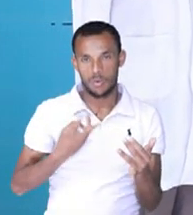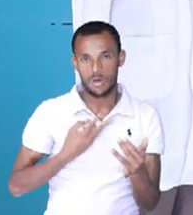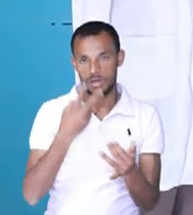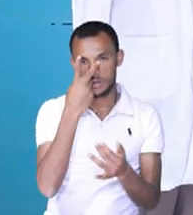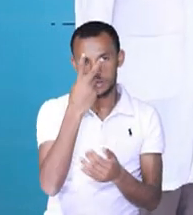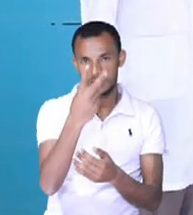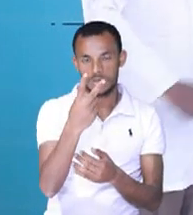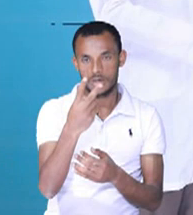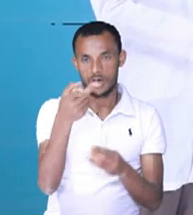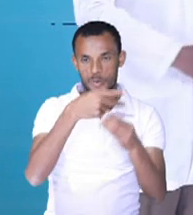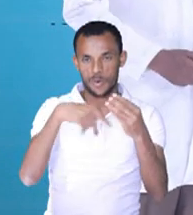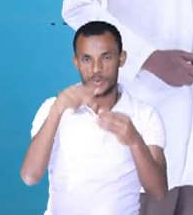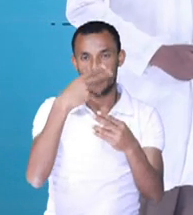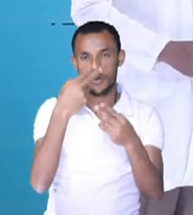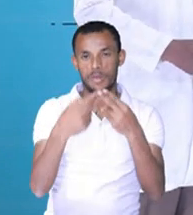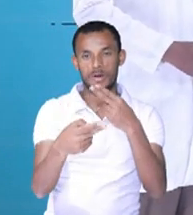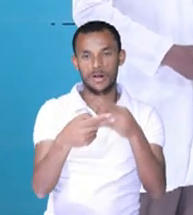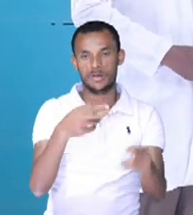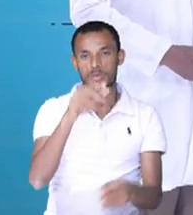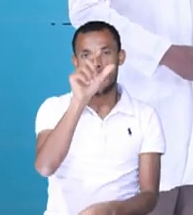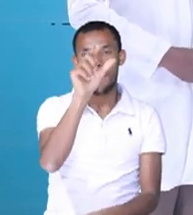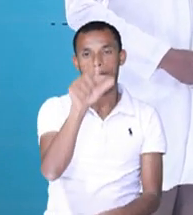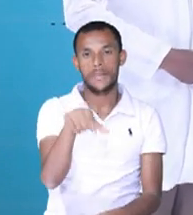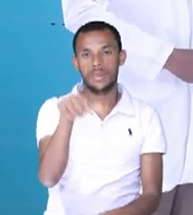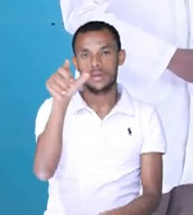to see about multiplication of matrices.